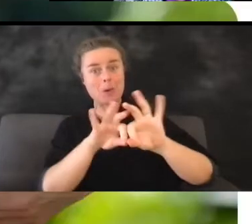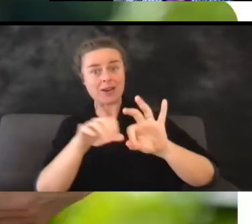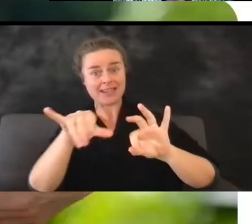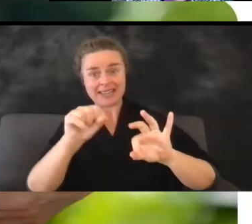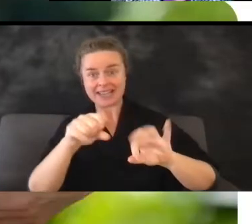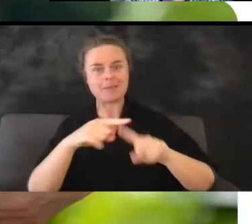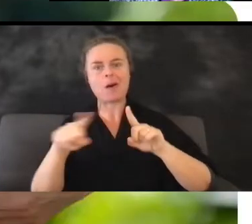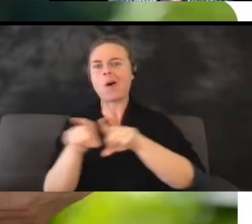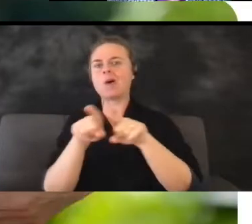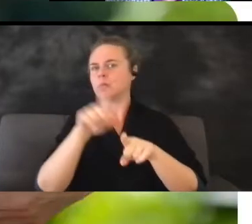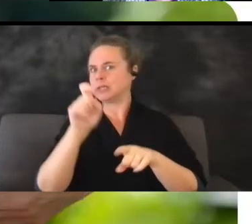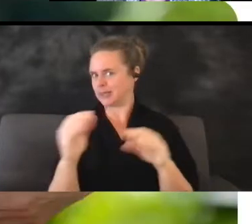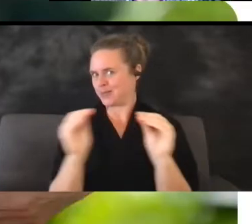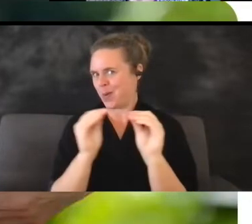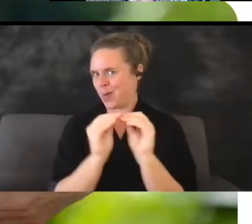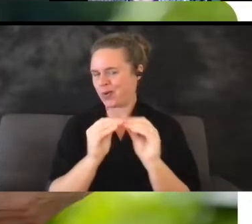need. And